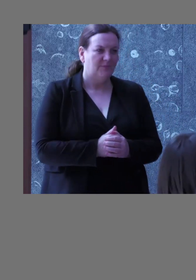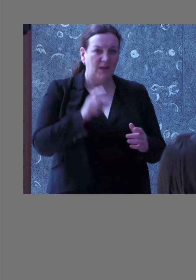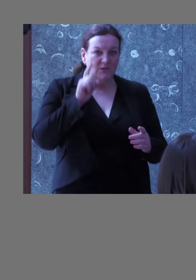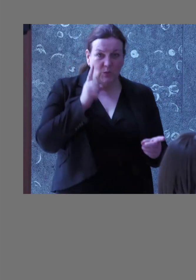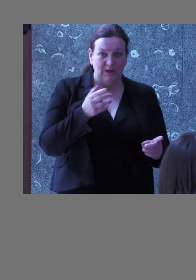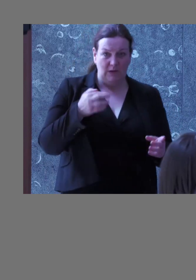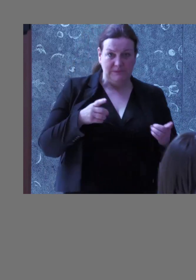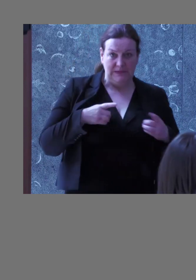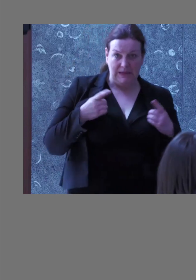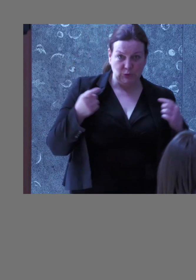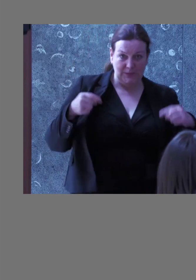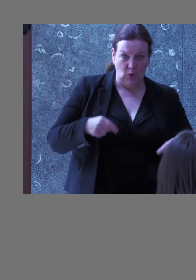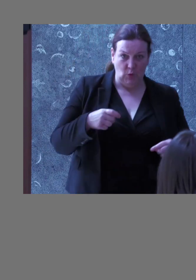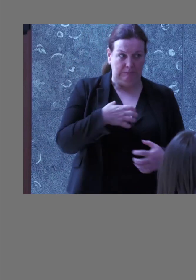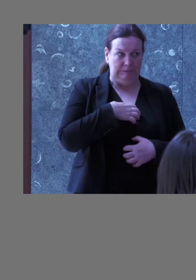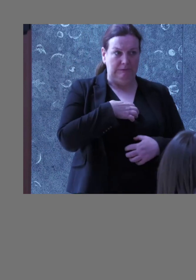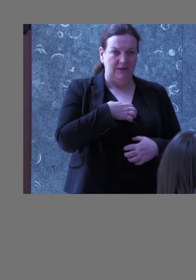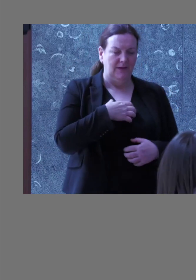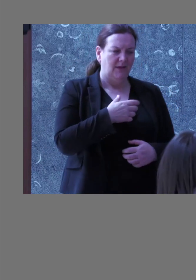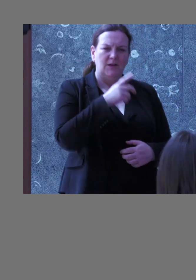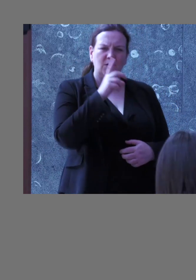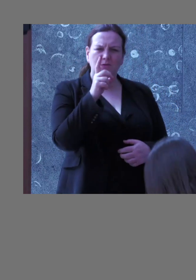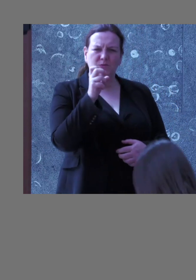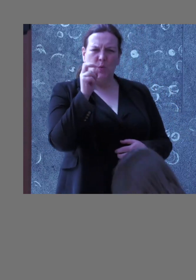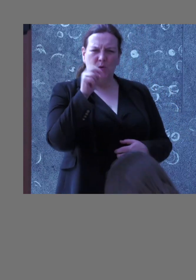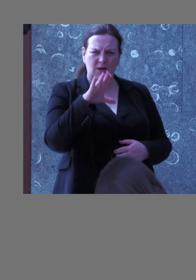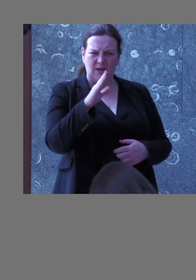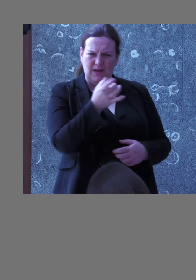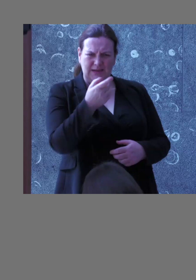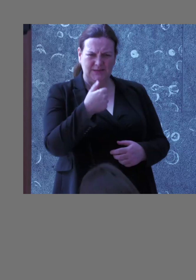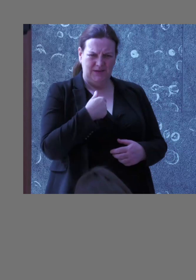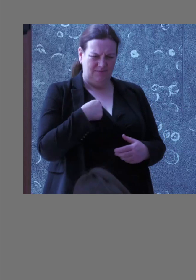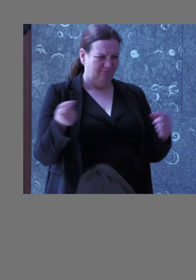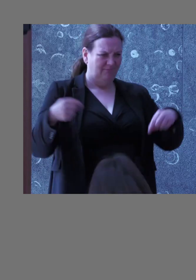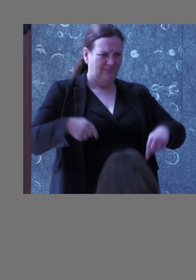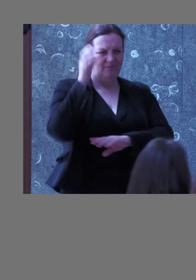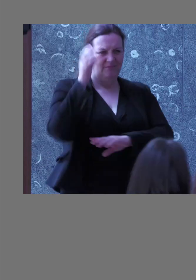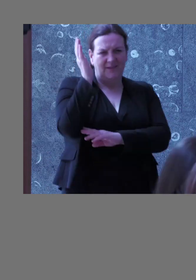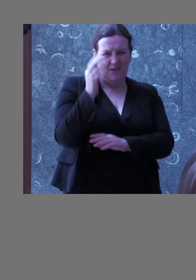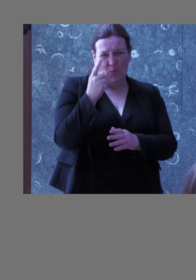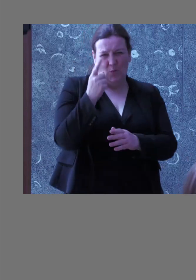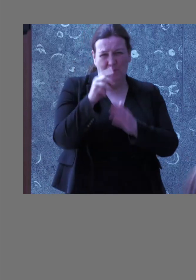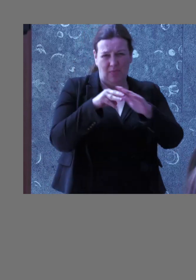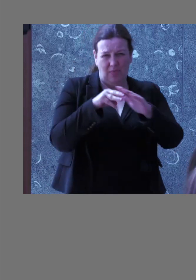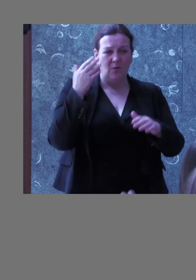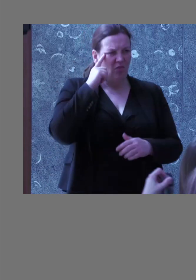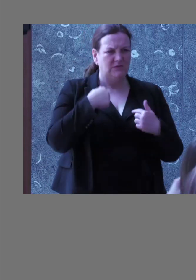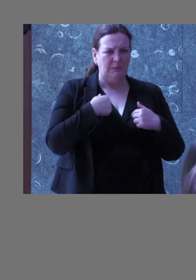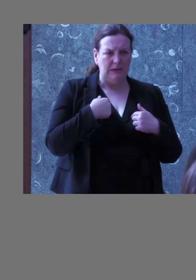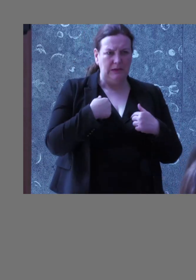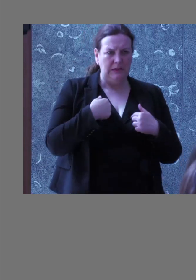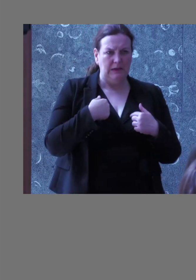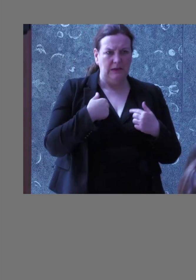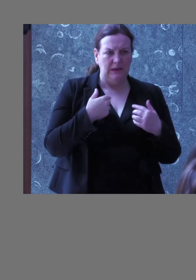morning, everybody. And I don't know whether I'm delighted to be here or scared to be here, because when Donald asked me to do this about a month